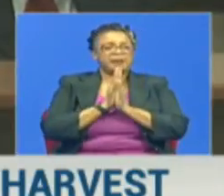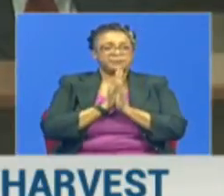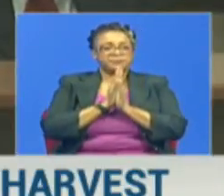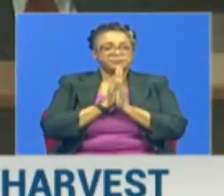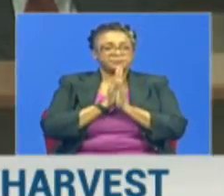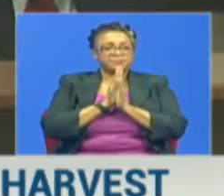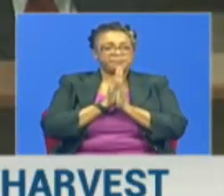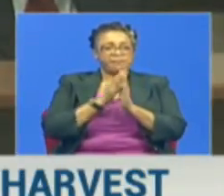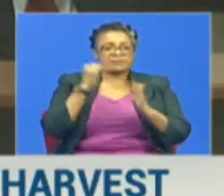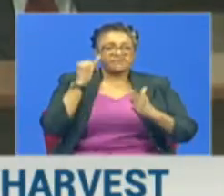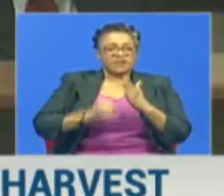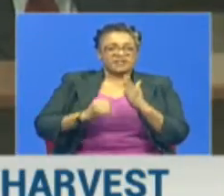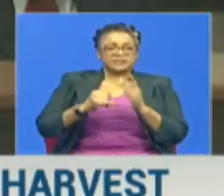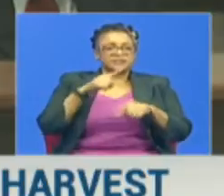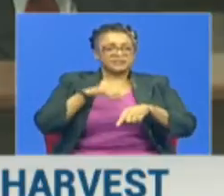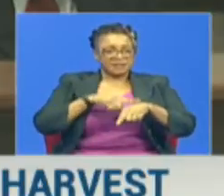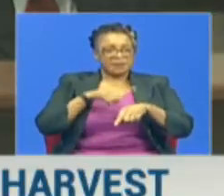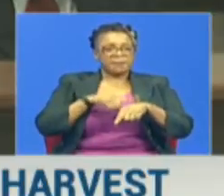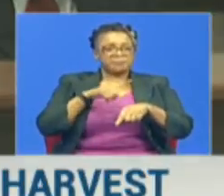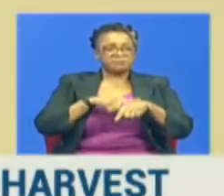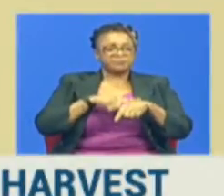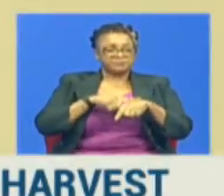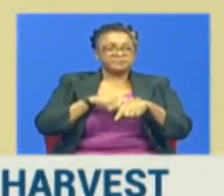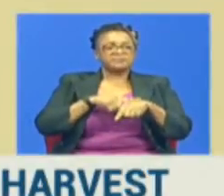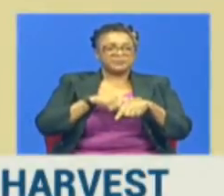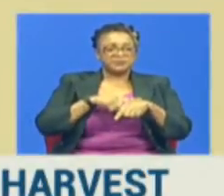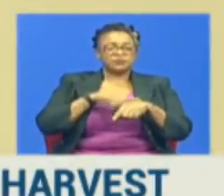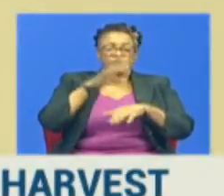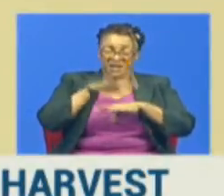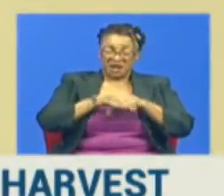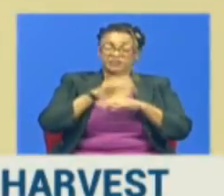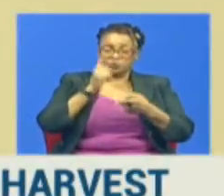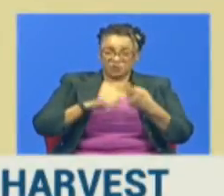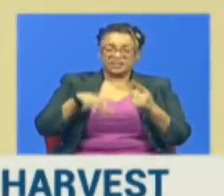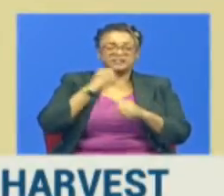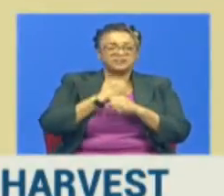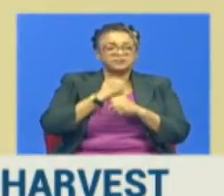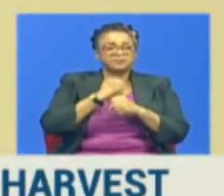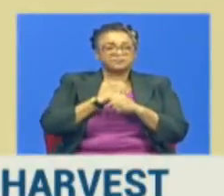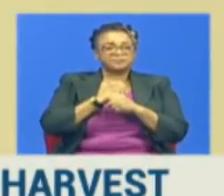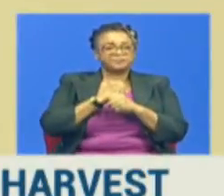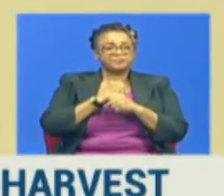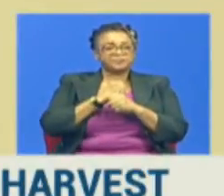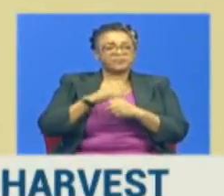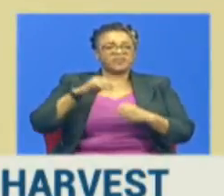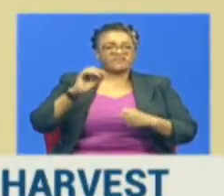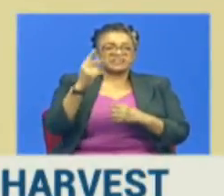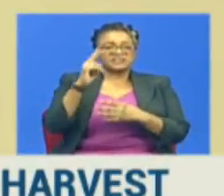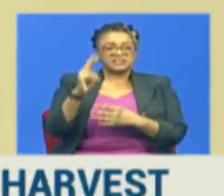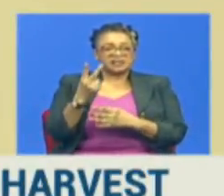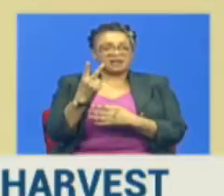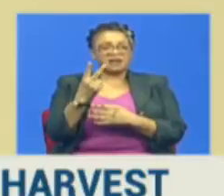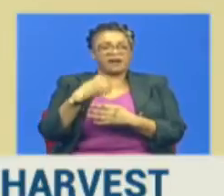it was time to reap what they sowed. The first and second accused are directed to pay.